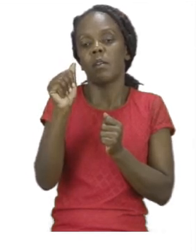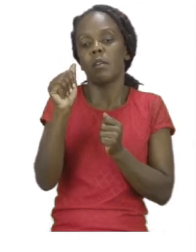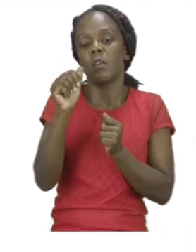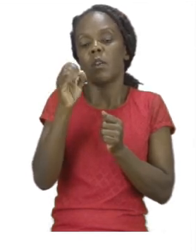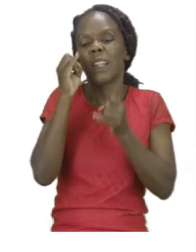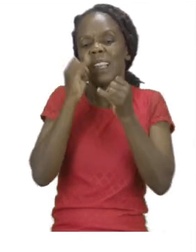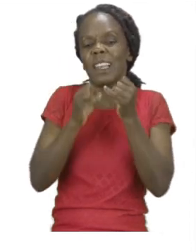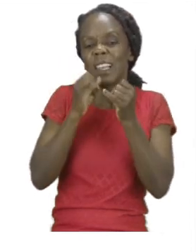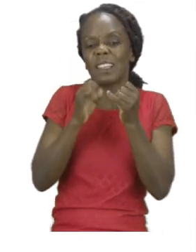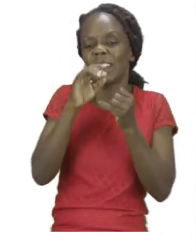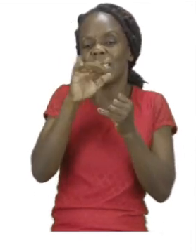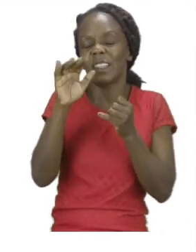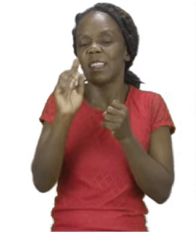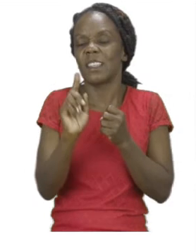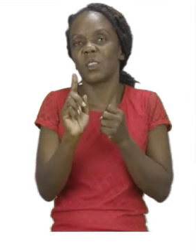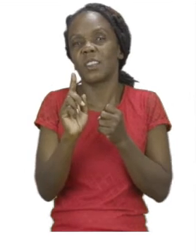Marina.